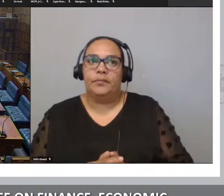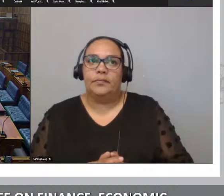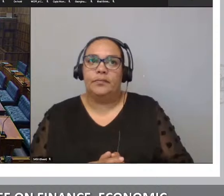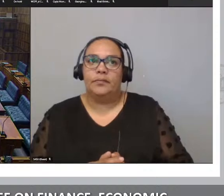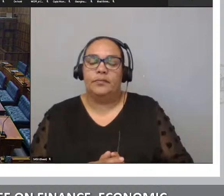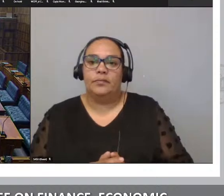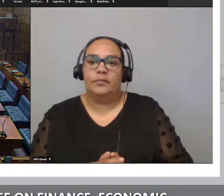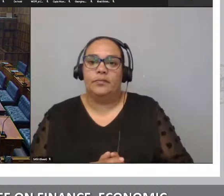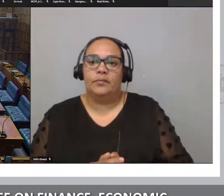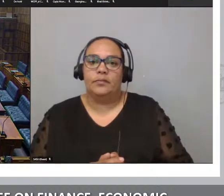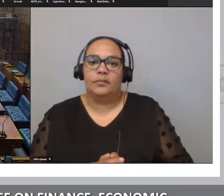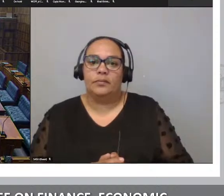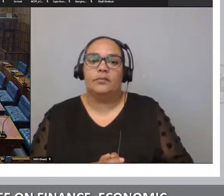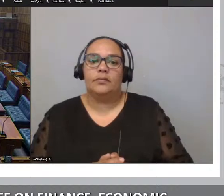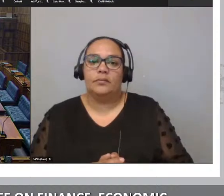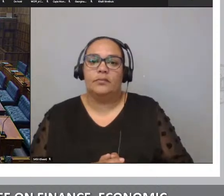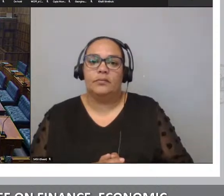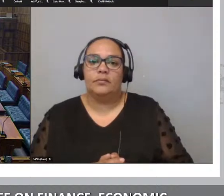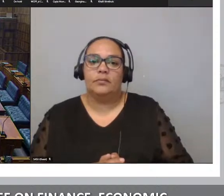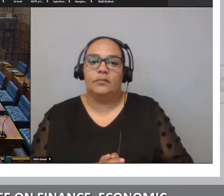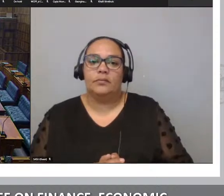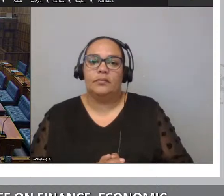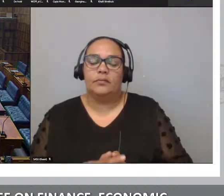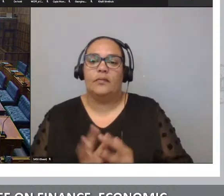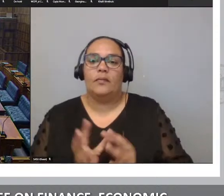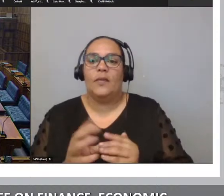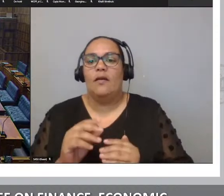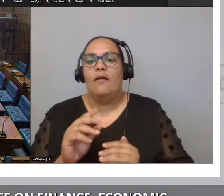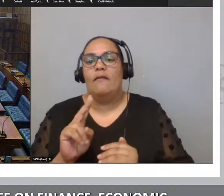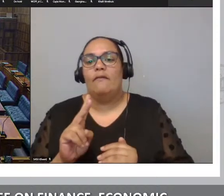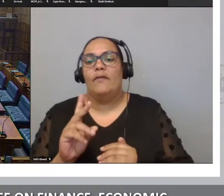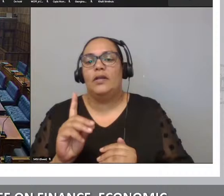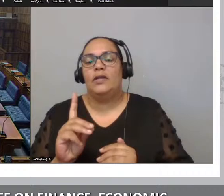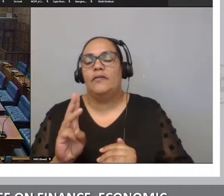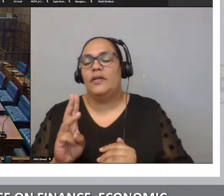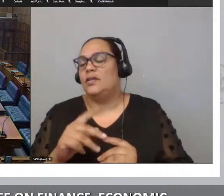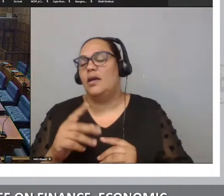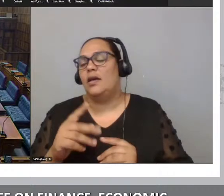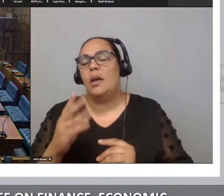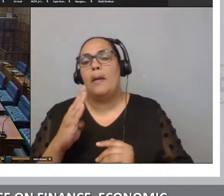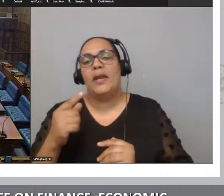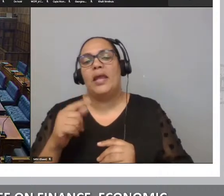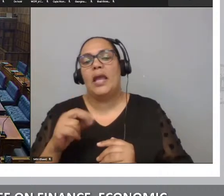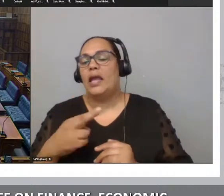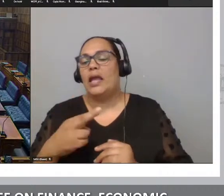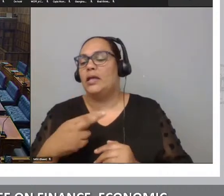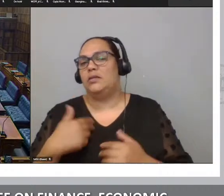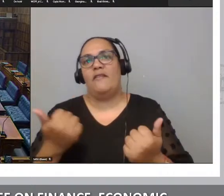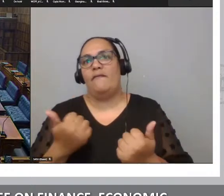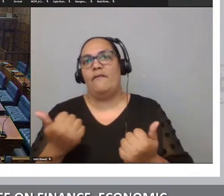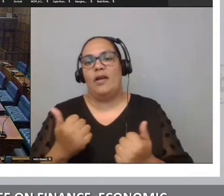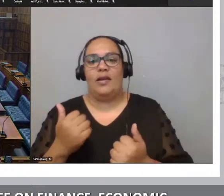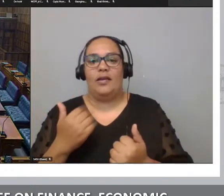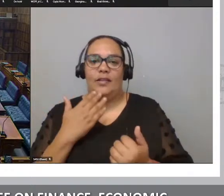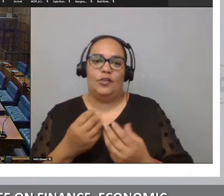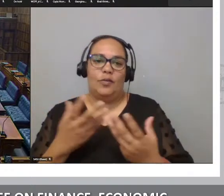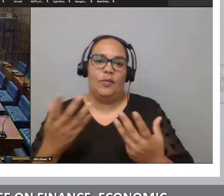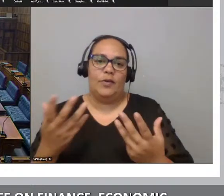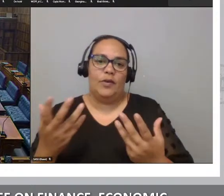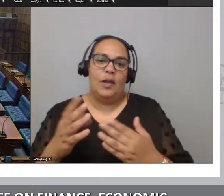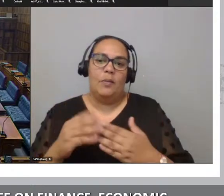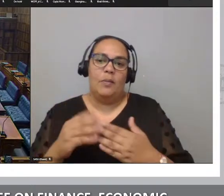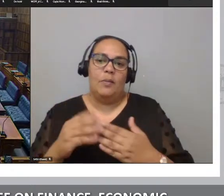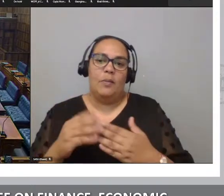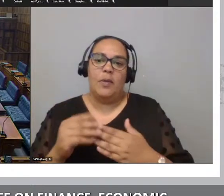resolutions hey I see no I'm fine I'm fine thank you very much okay thank you member